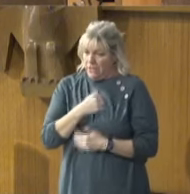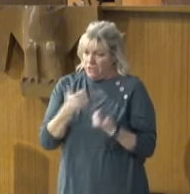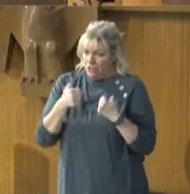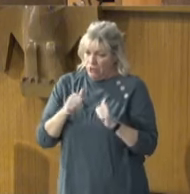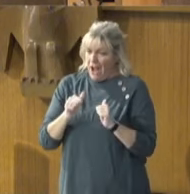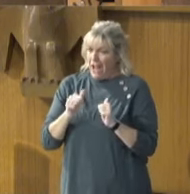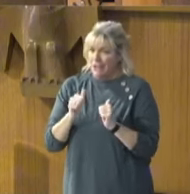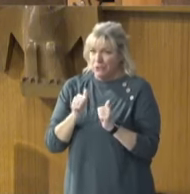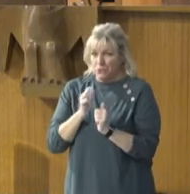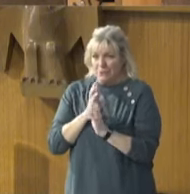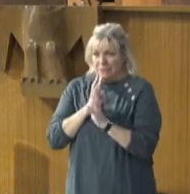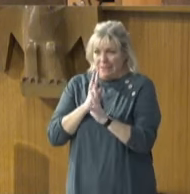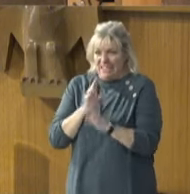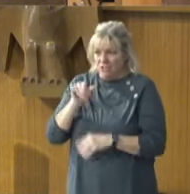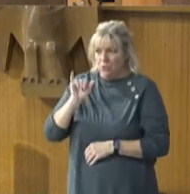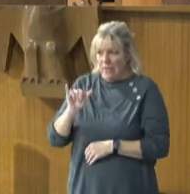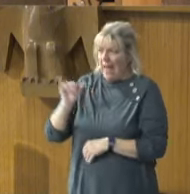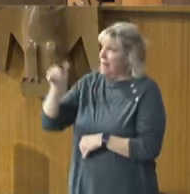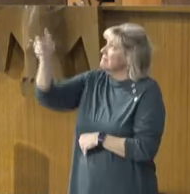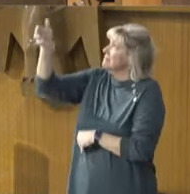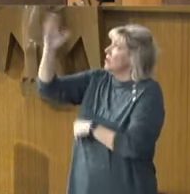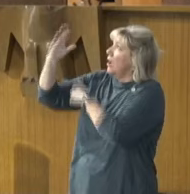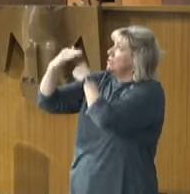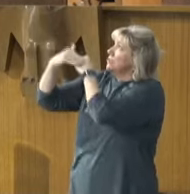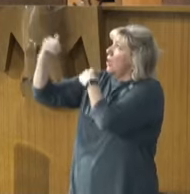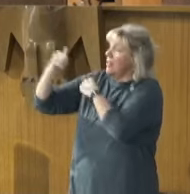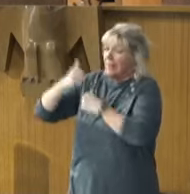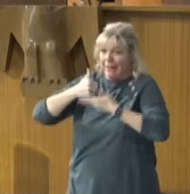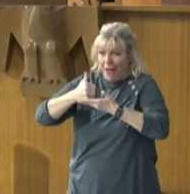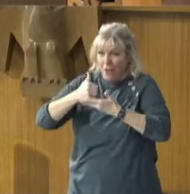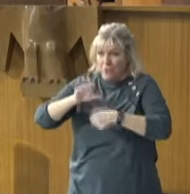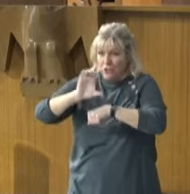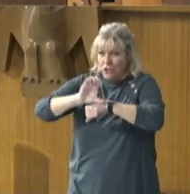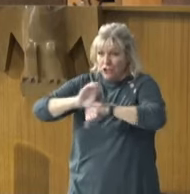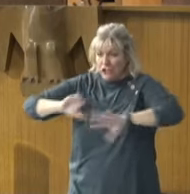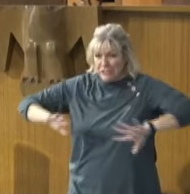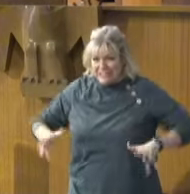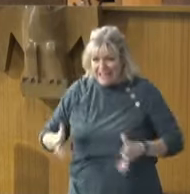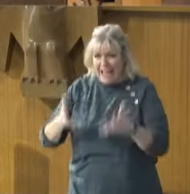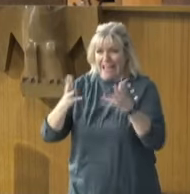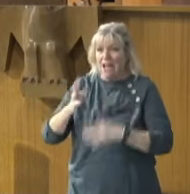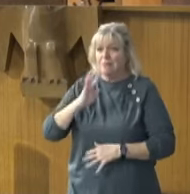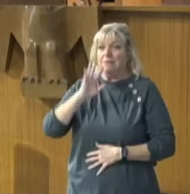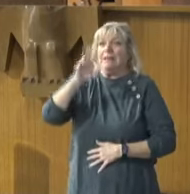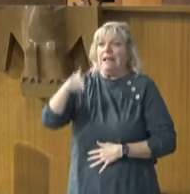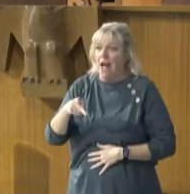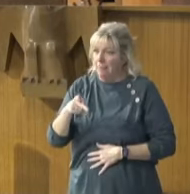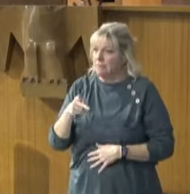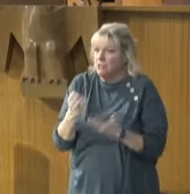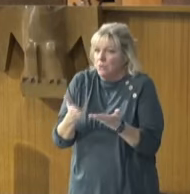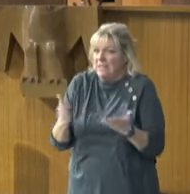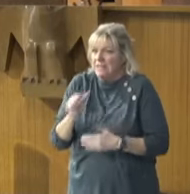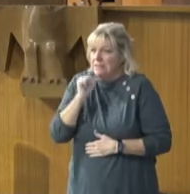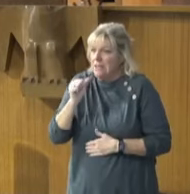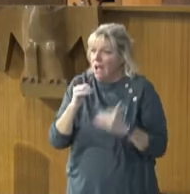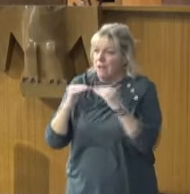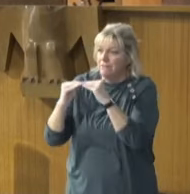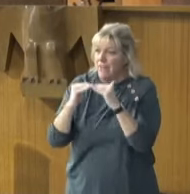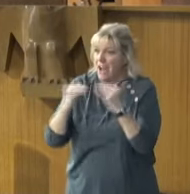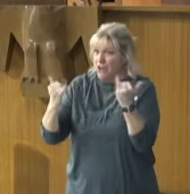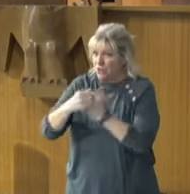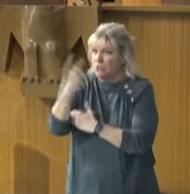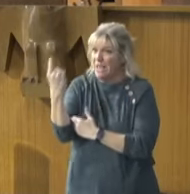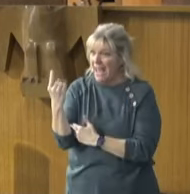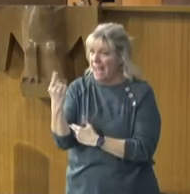and in an attempt to help the church stand up to injustices in our present moment, I believe it is incumbent